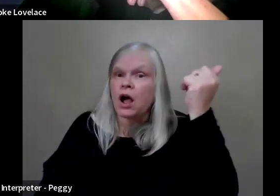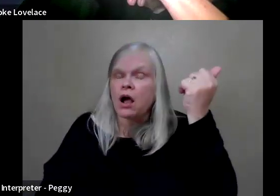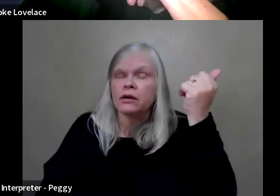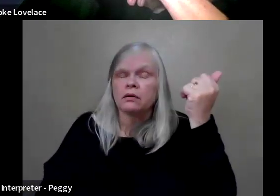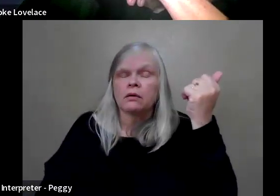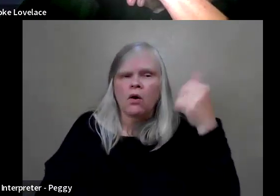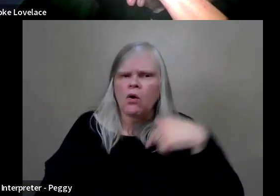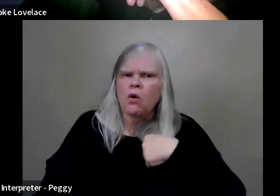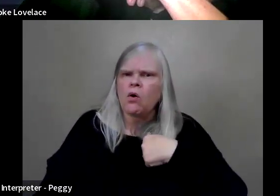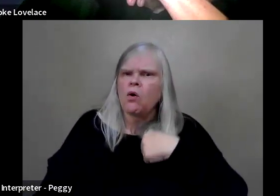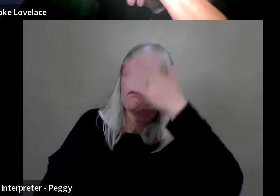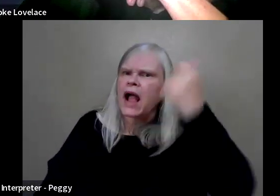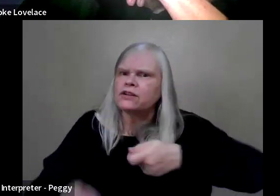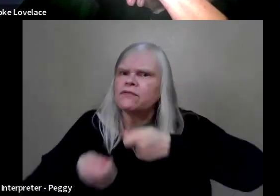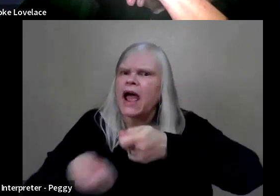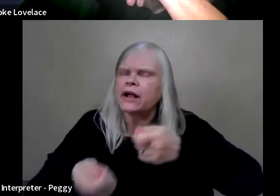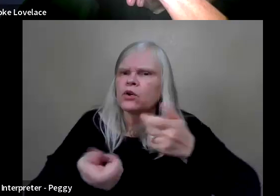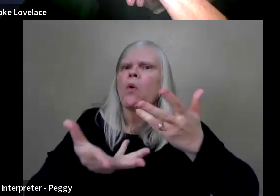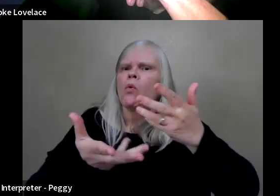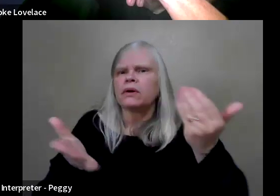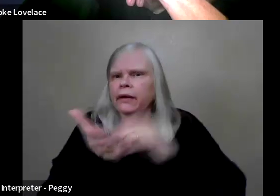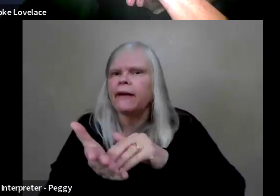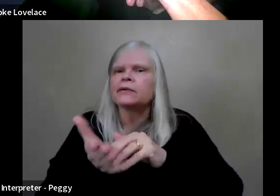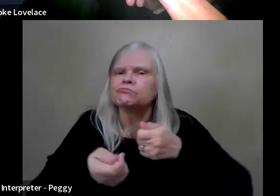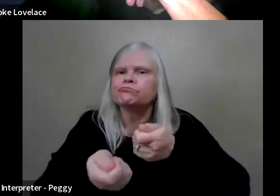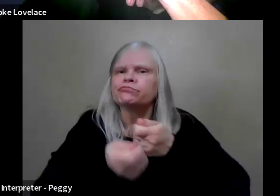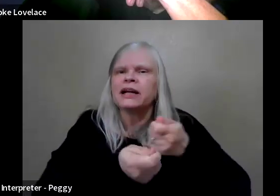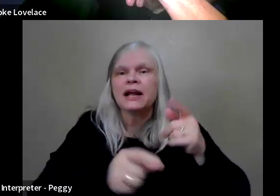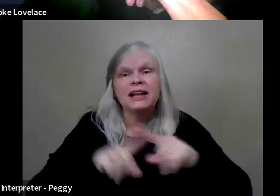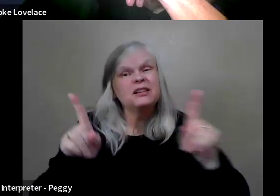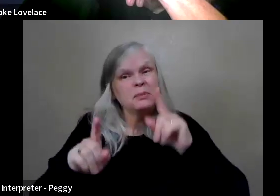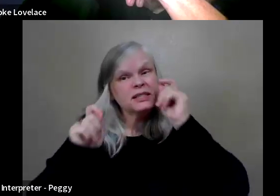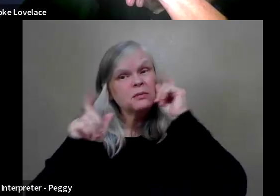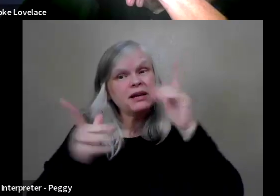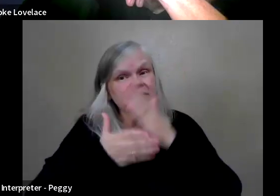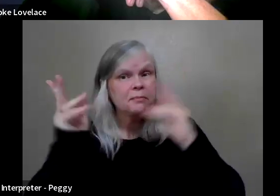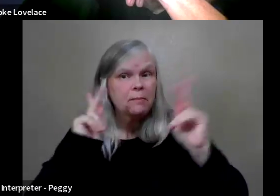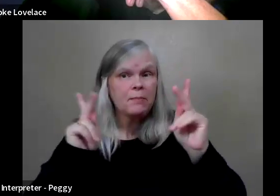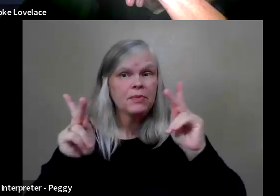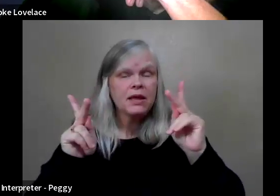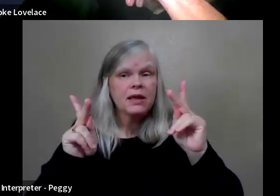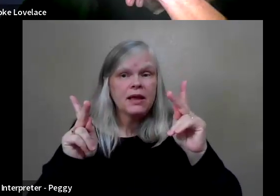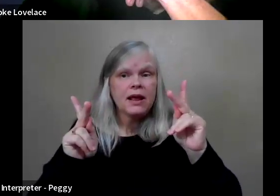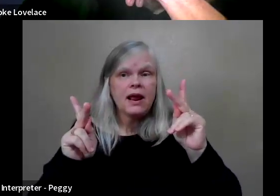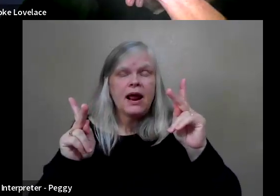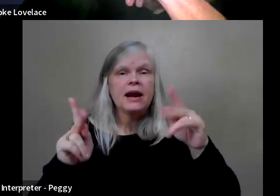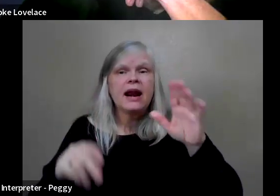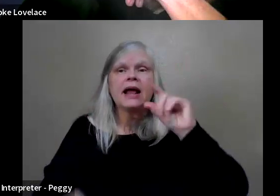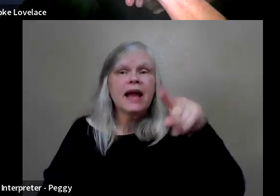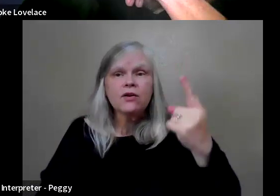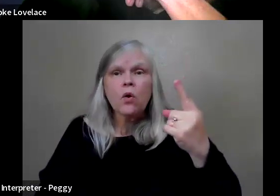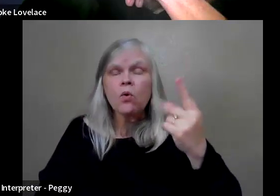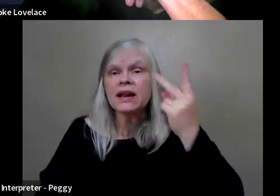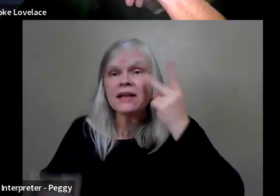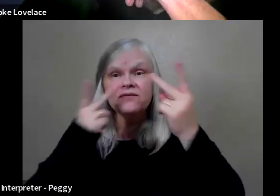reason. But I think it can be surprising to people to find out that the perception of senses, not only